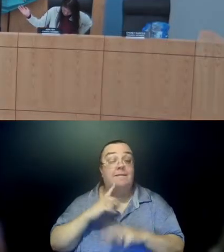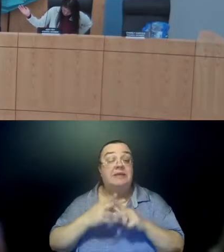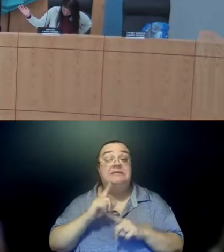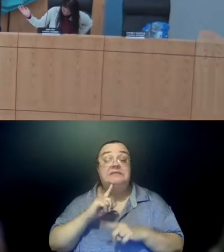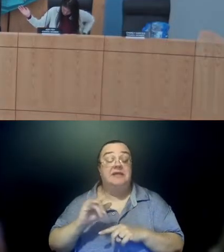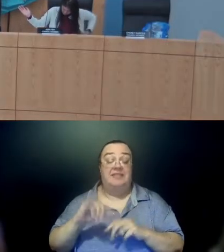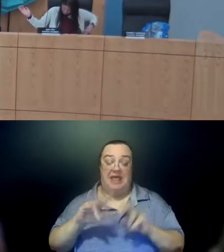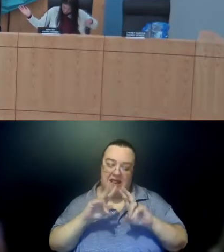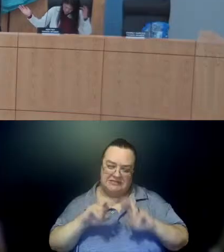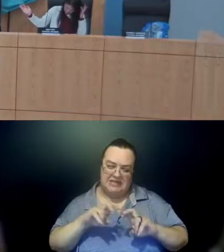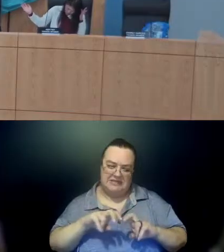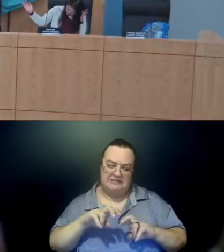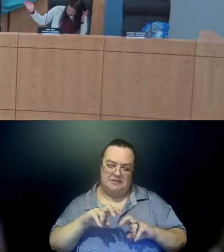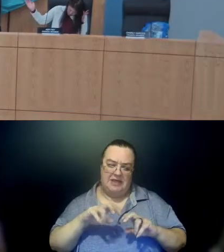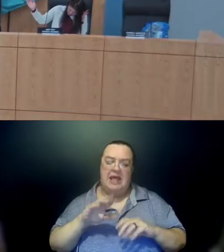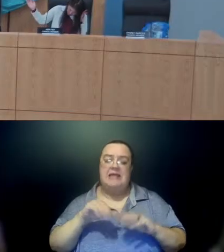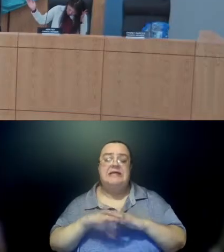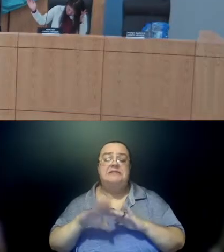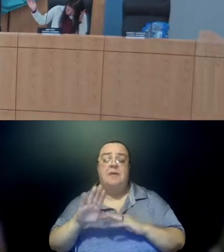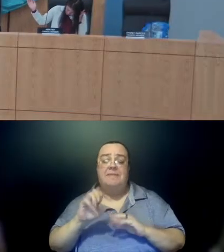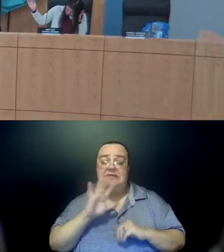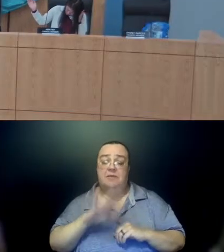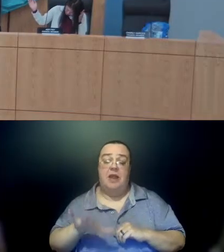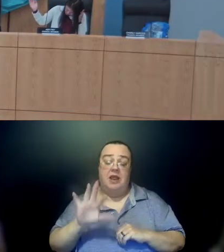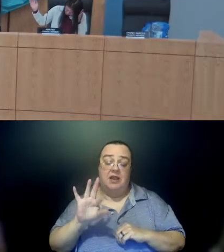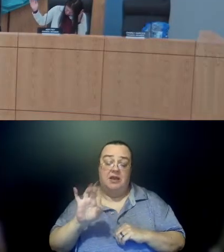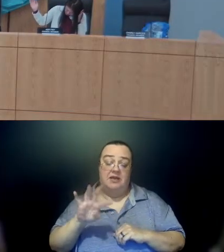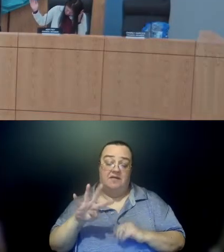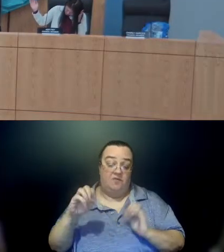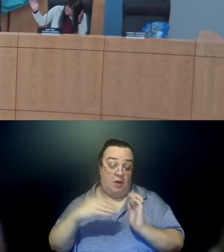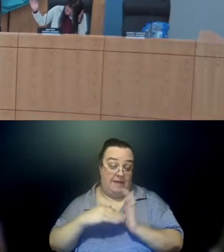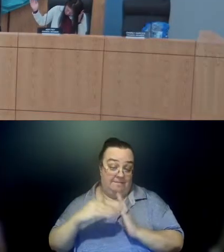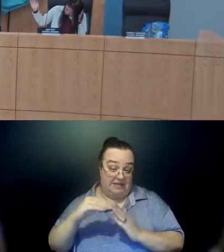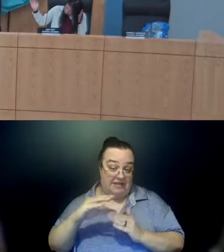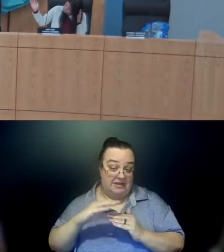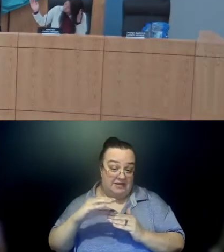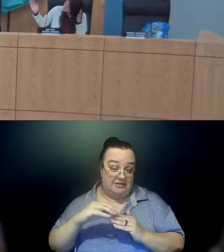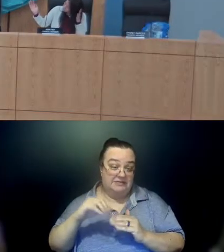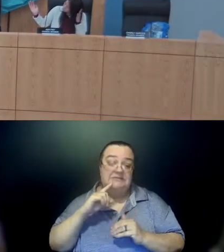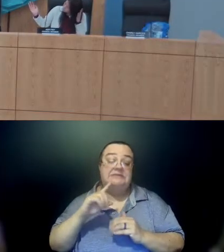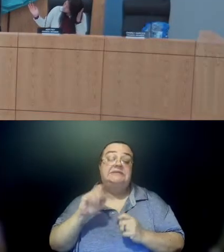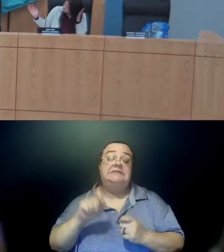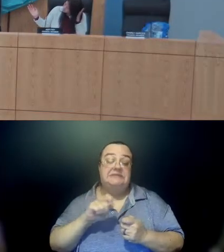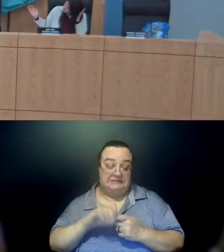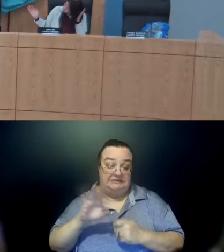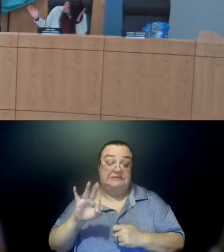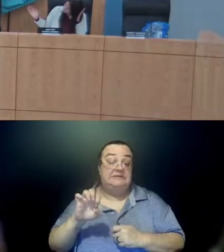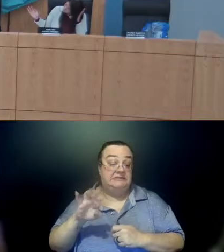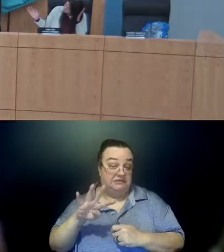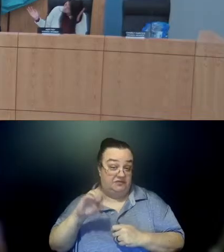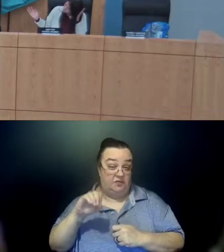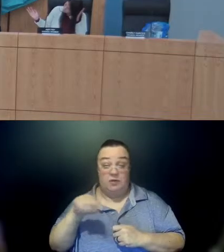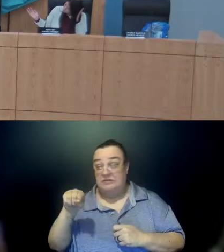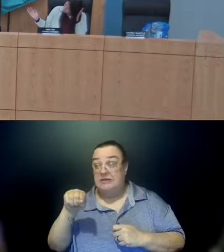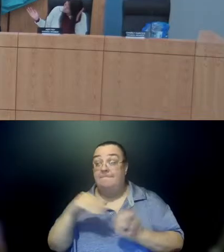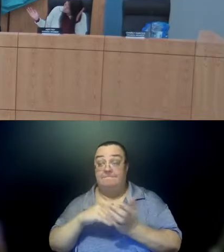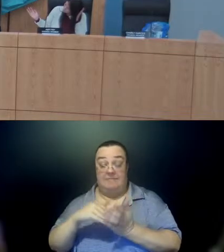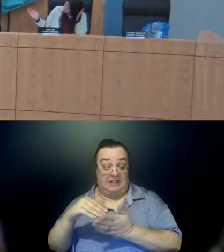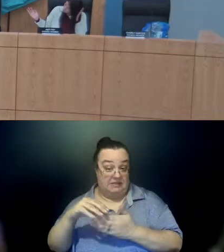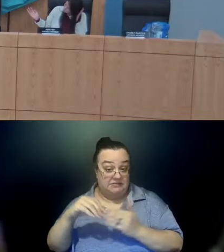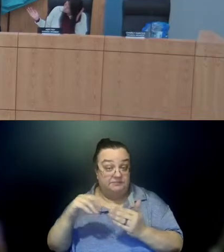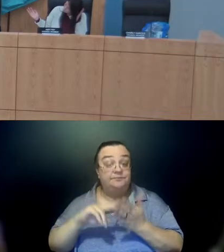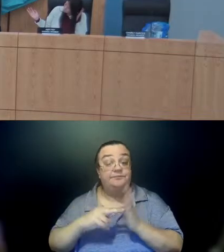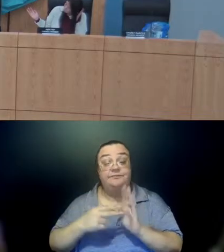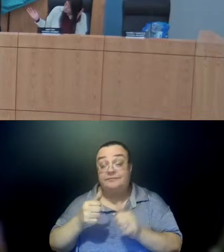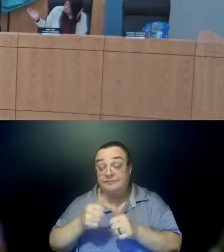around $940 million. It's actually exactly $940-some million, which means that each